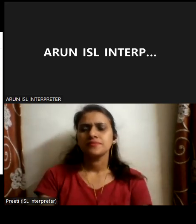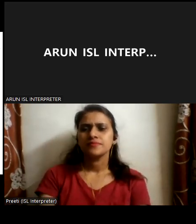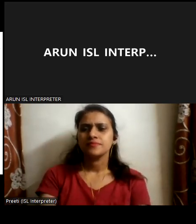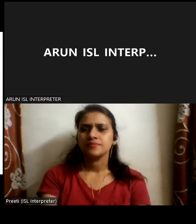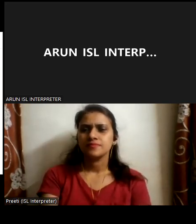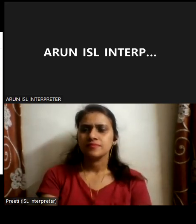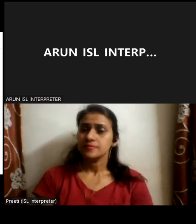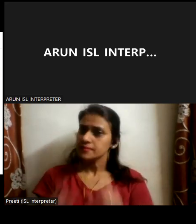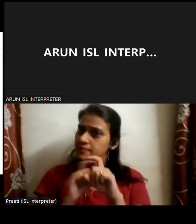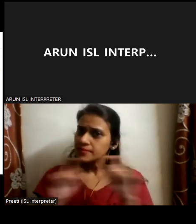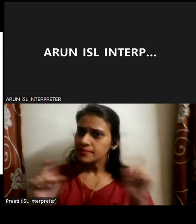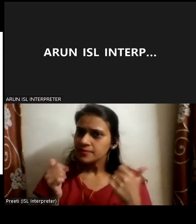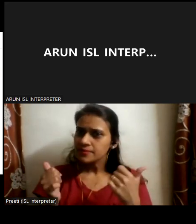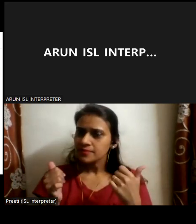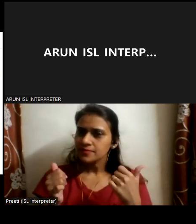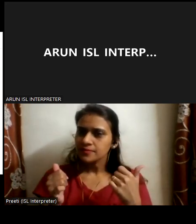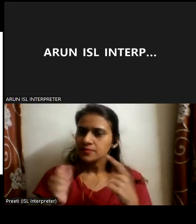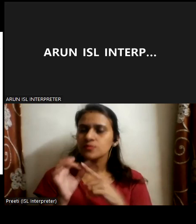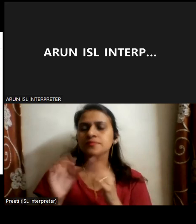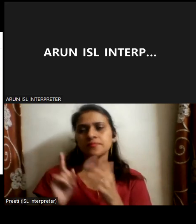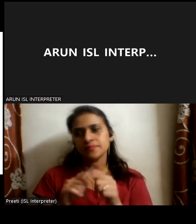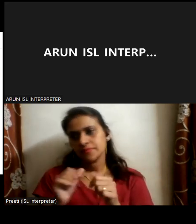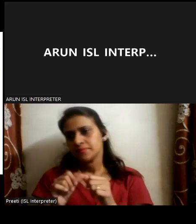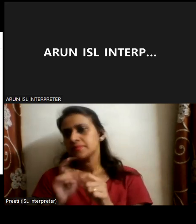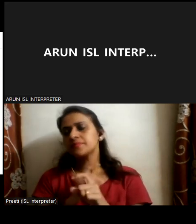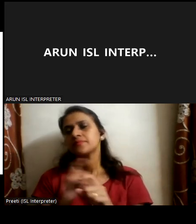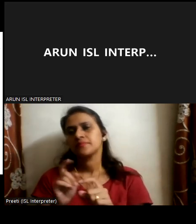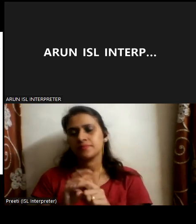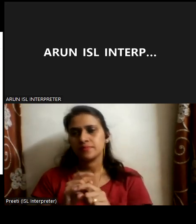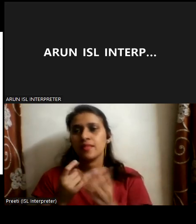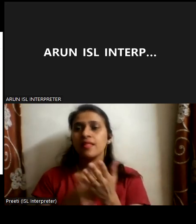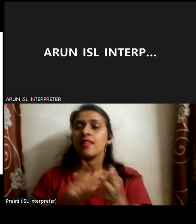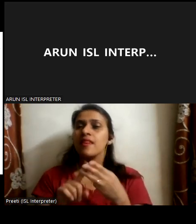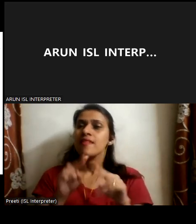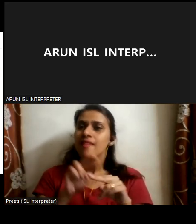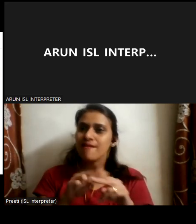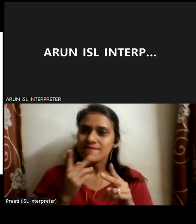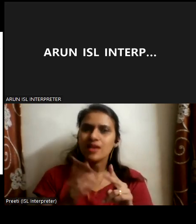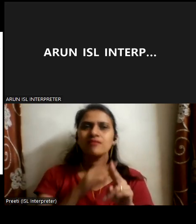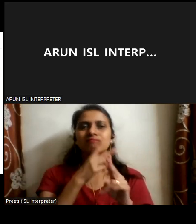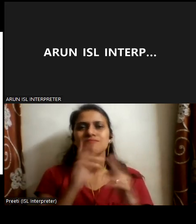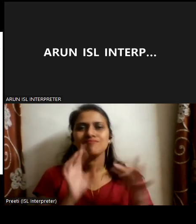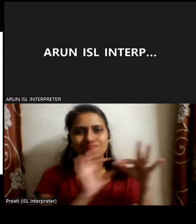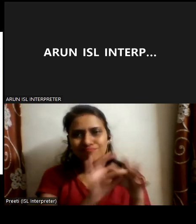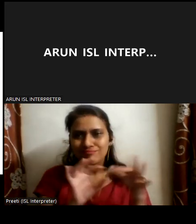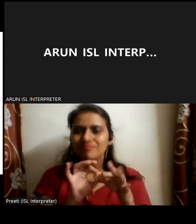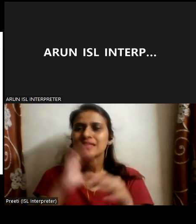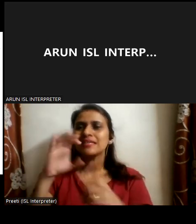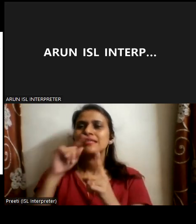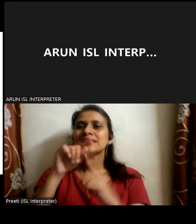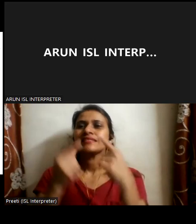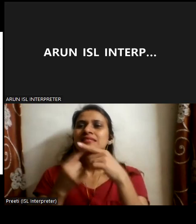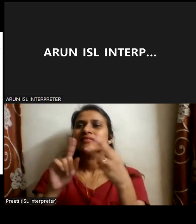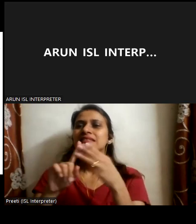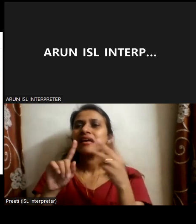Is that clear? Okay. Does it have to include references and the citations? Yes. References, citations, whatever has